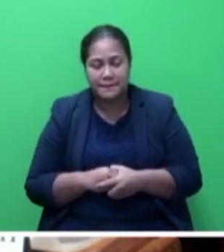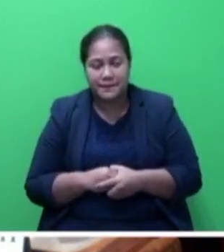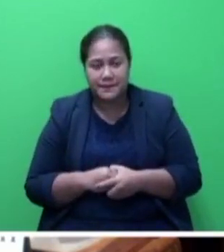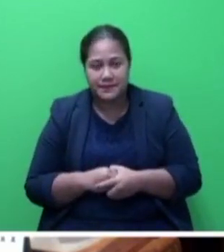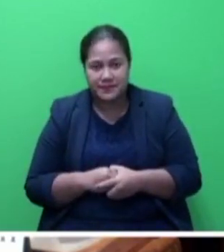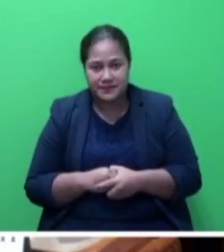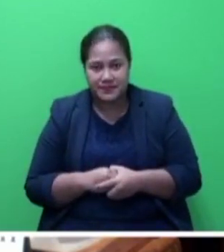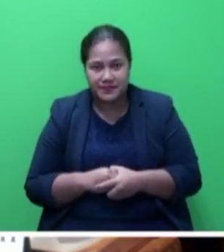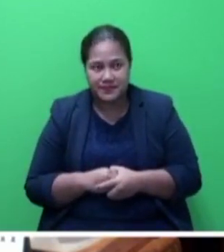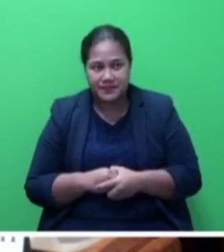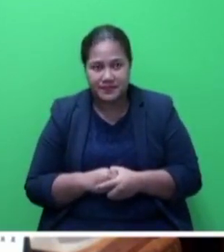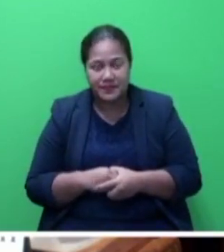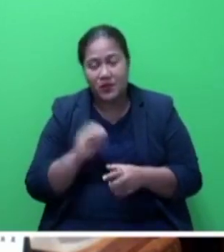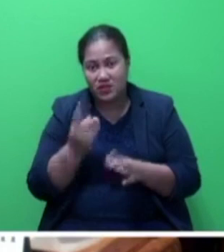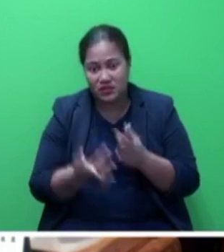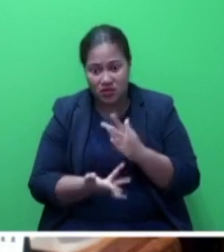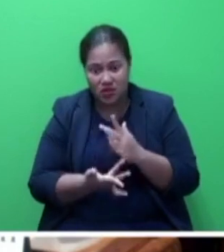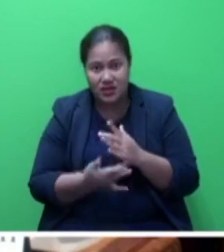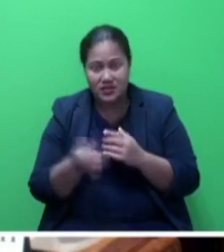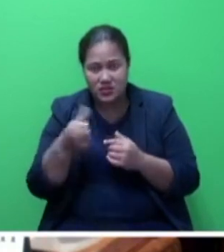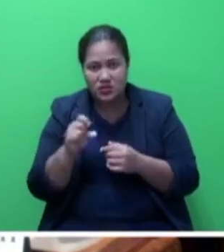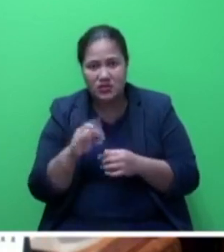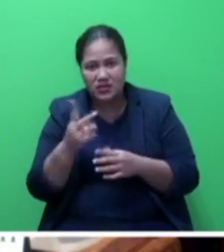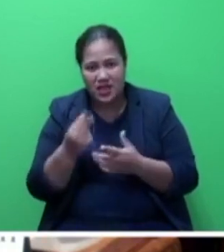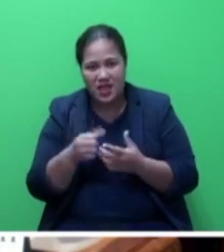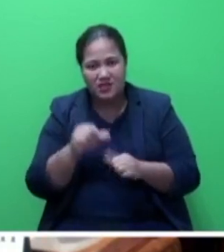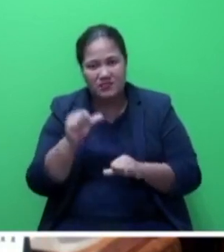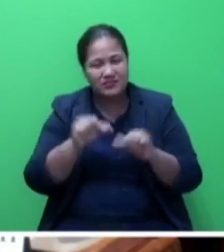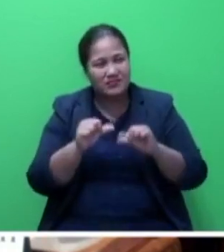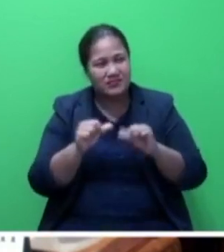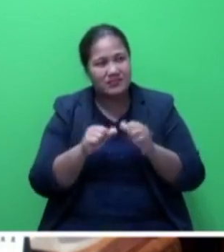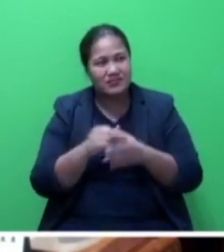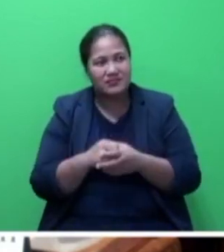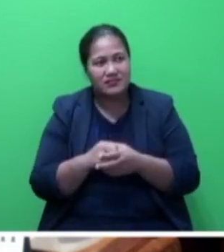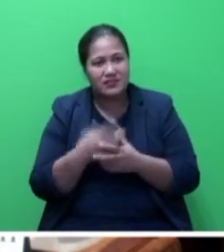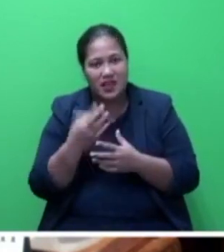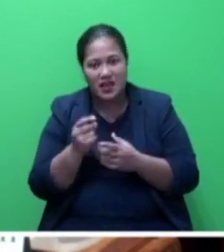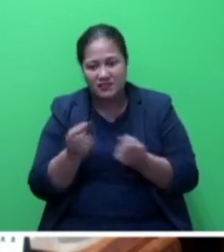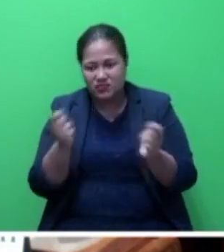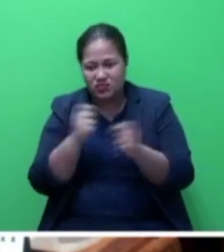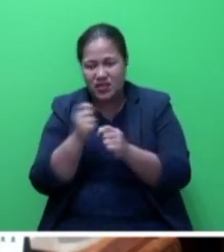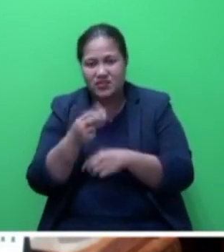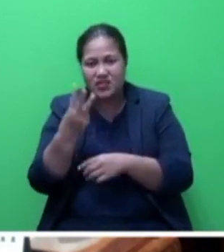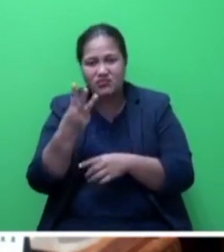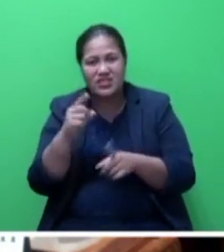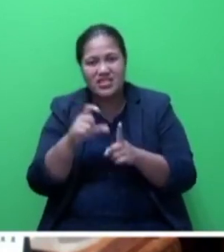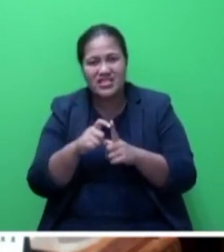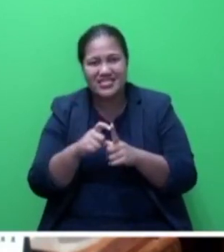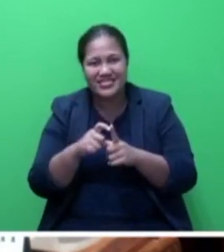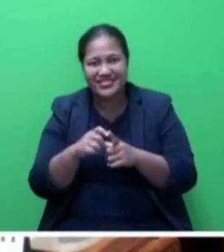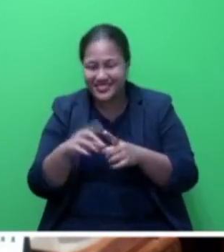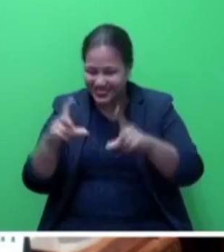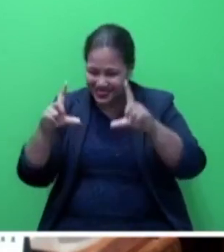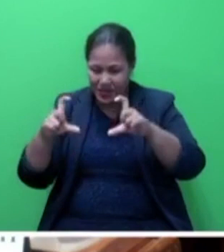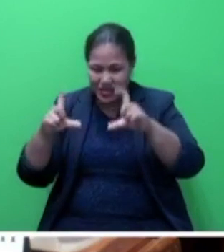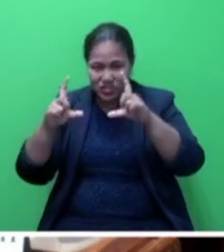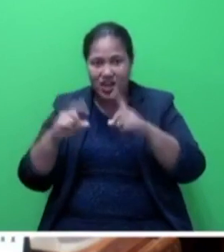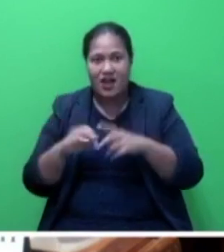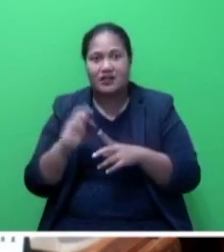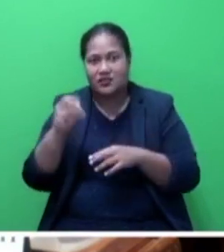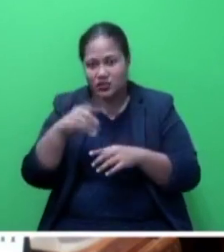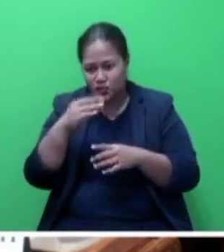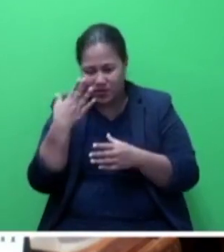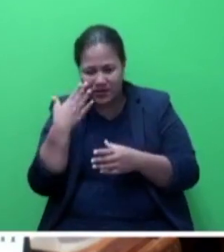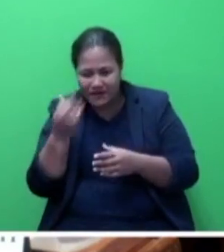with the software, they analyze the elevation and generate 3D models, and we are now able to demarcate